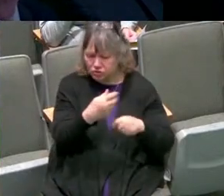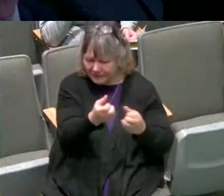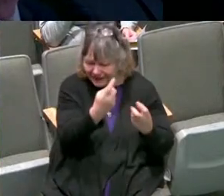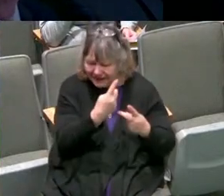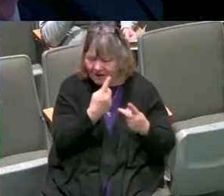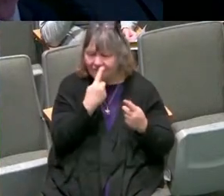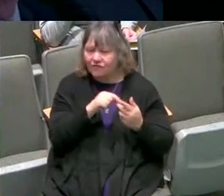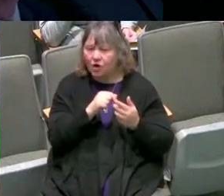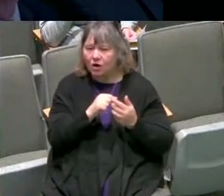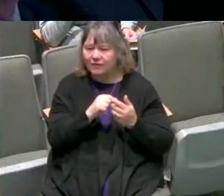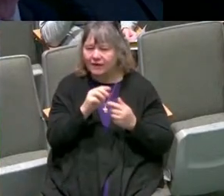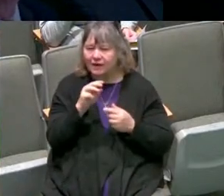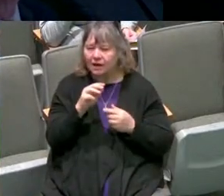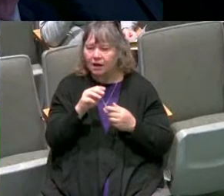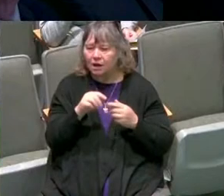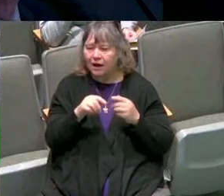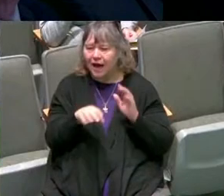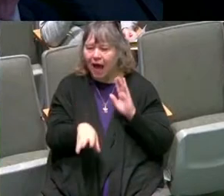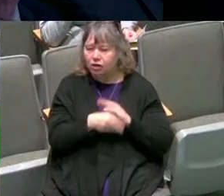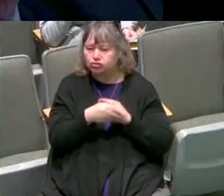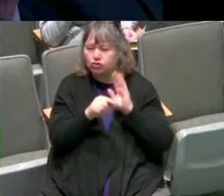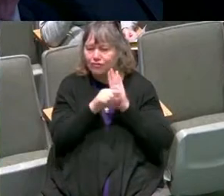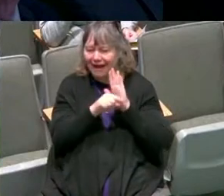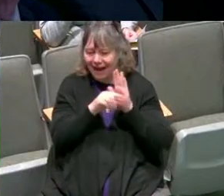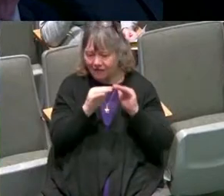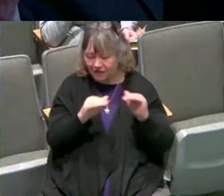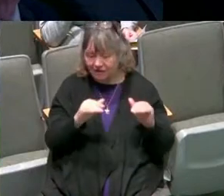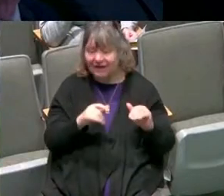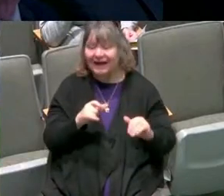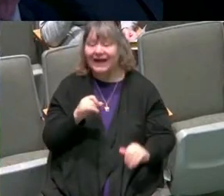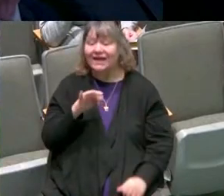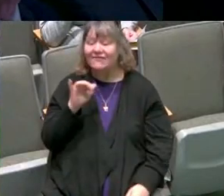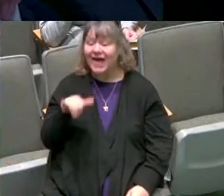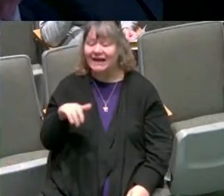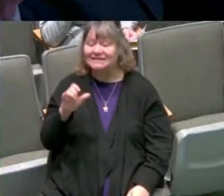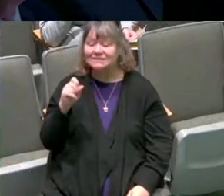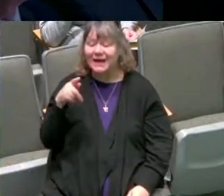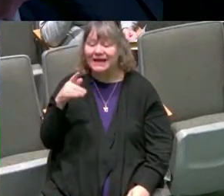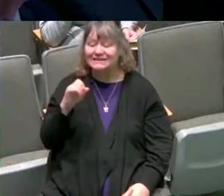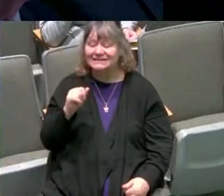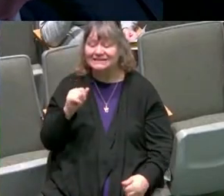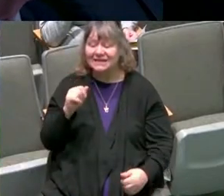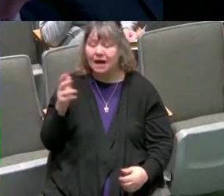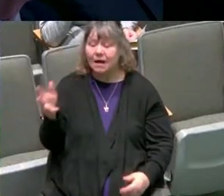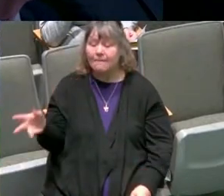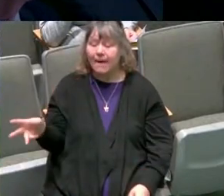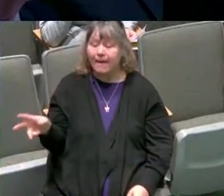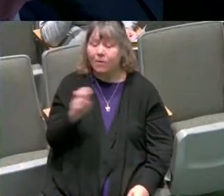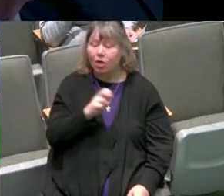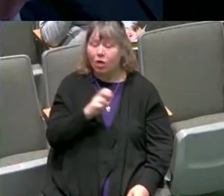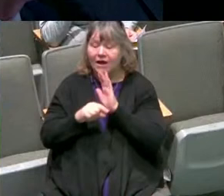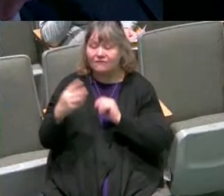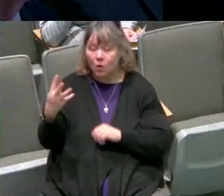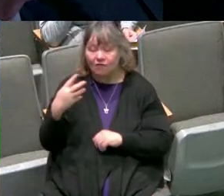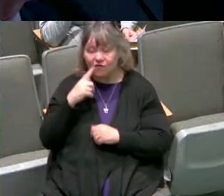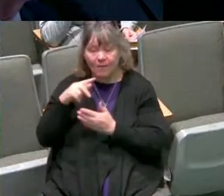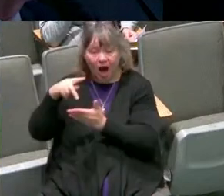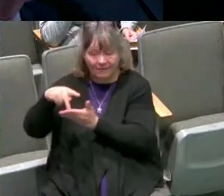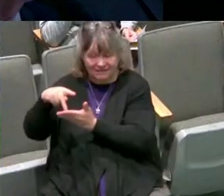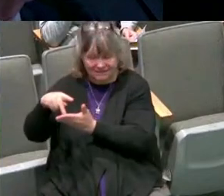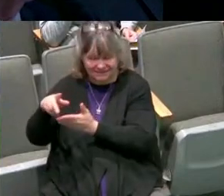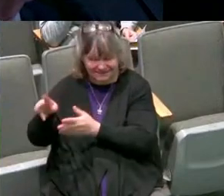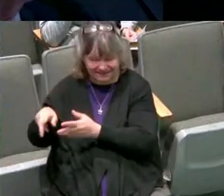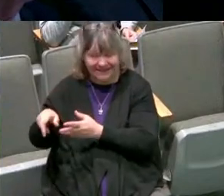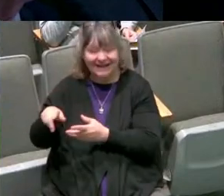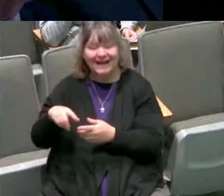the msba on the additional grade level if you free up that space by pulling grade four out of Hopkins now